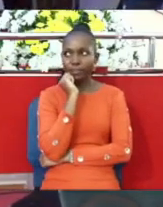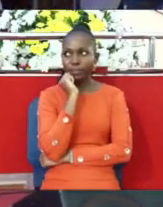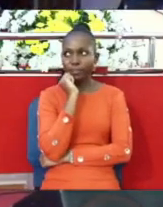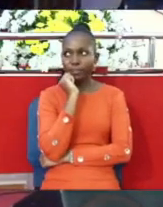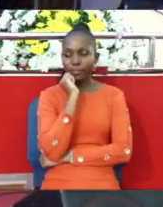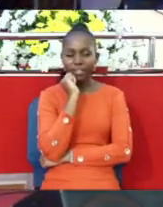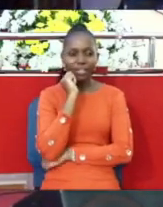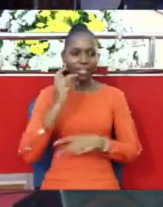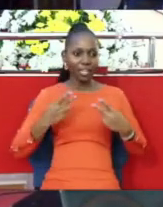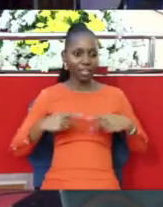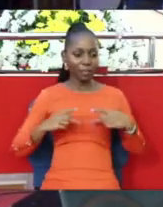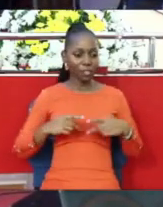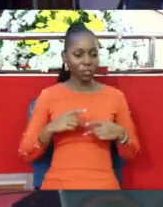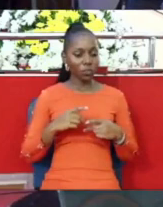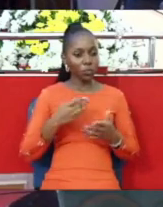Bishop,